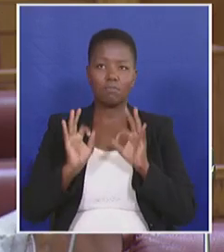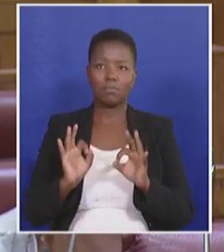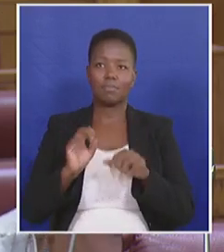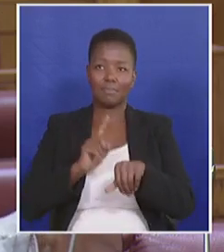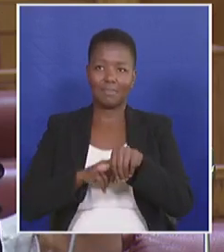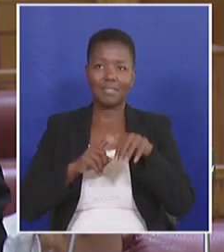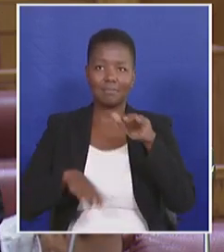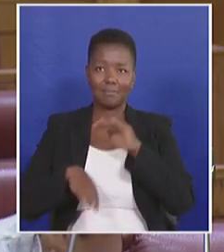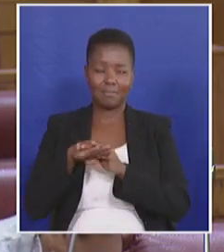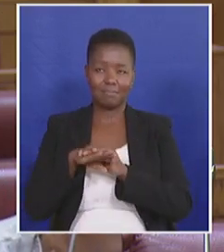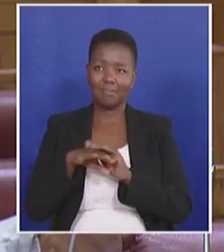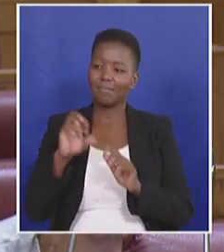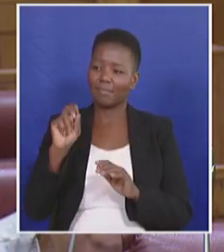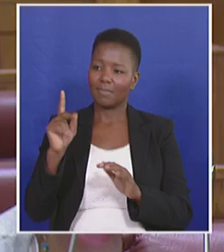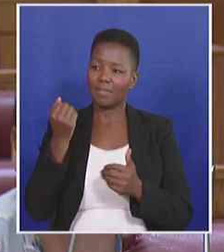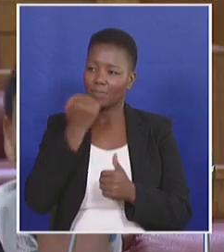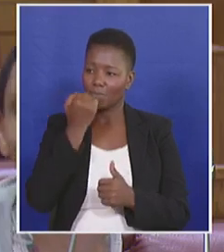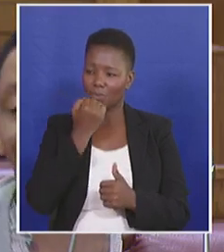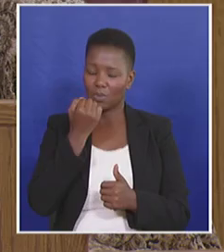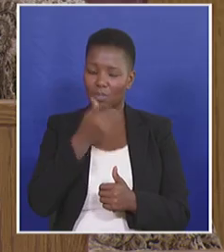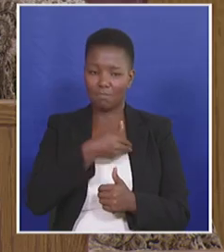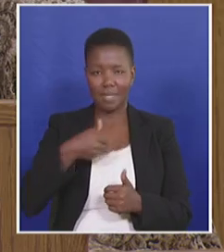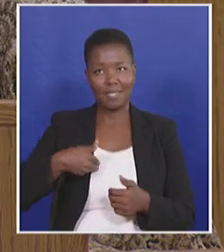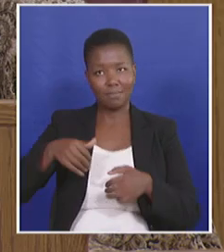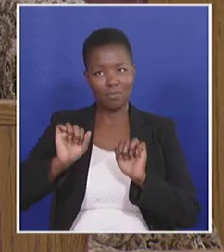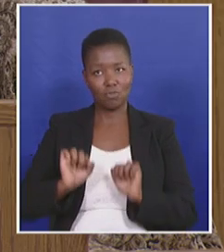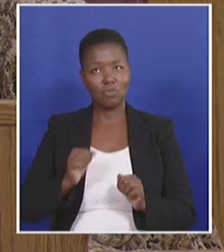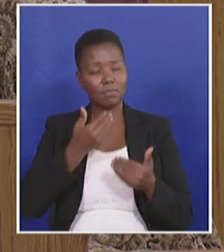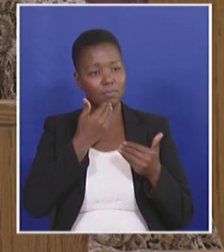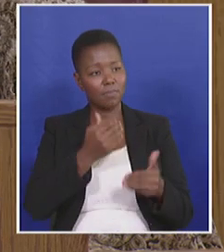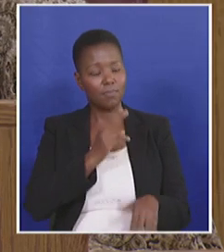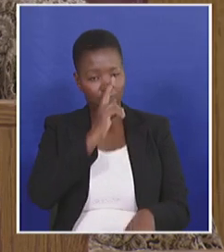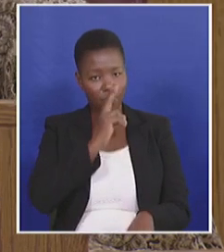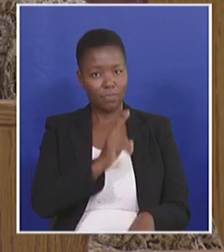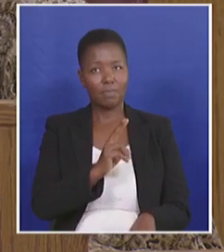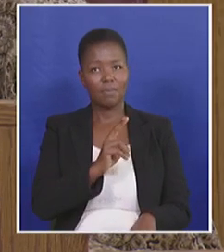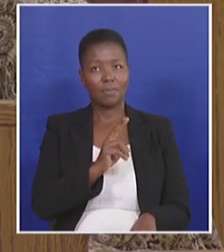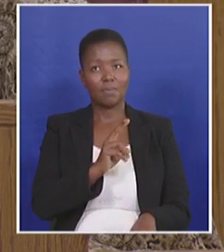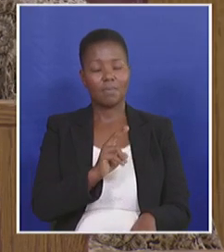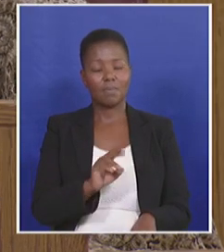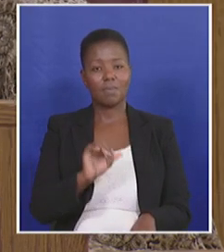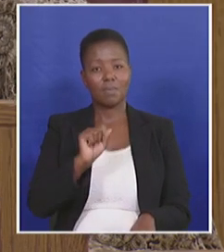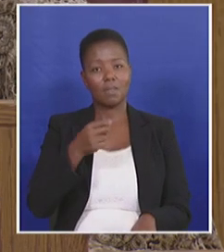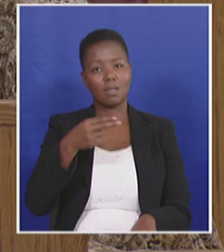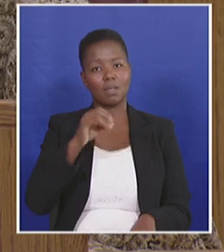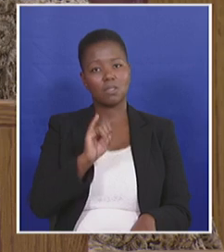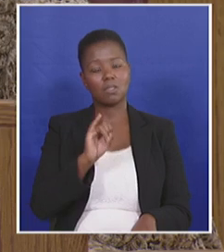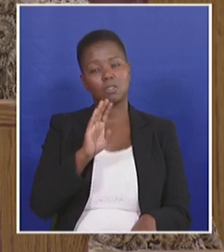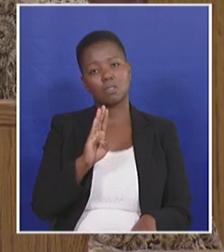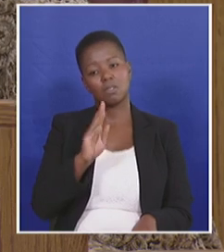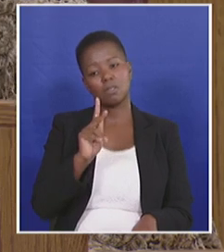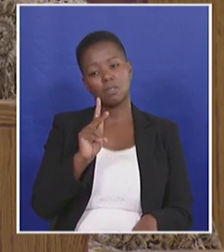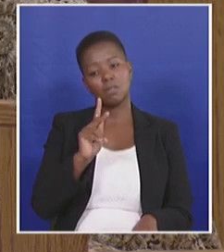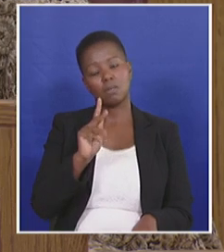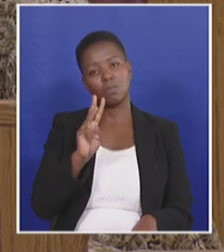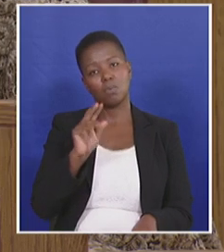time is approach to over. issues. Oh, no, I'm sorry, Madam Chair, thank you. Honorable Shibukwane, Honorable Kaula, Honorable